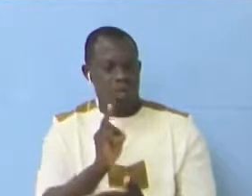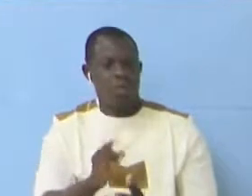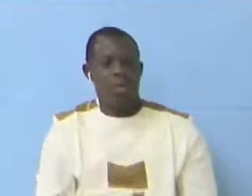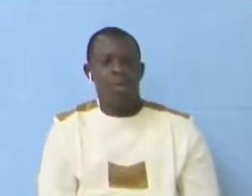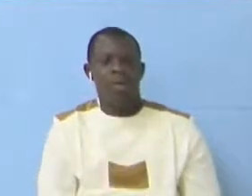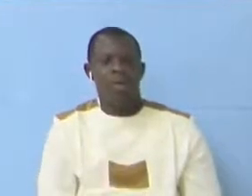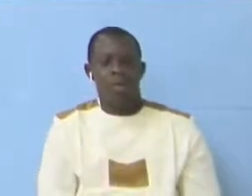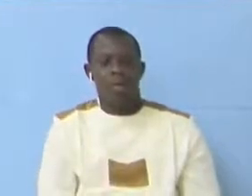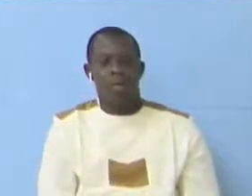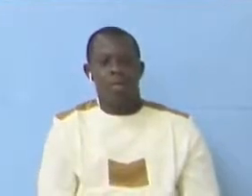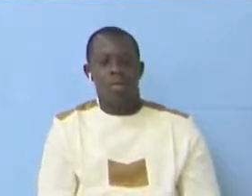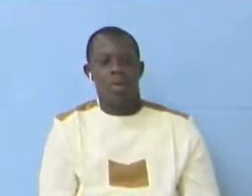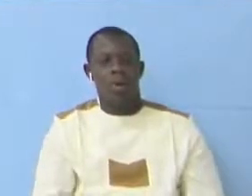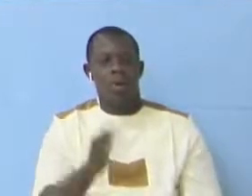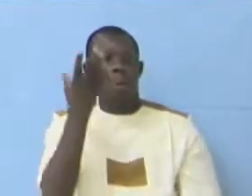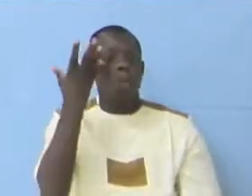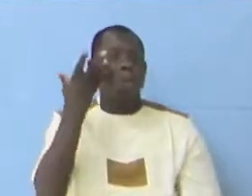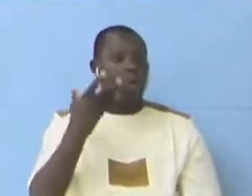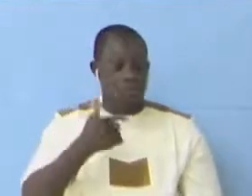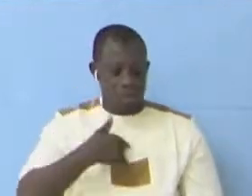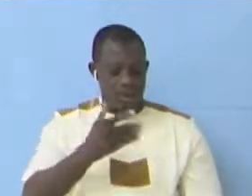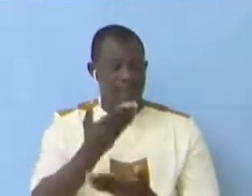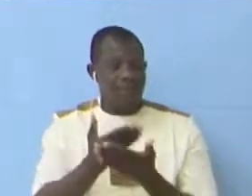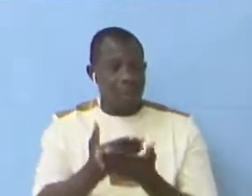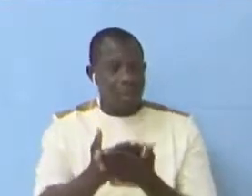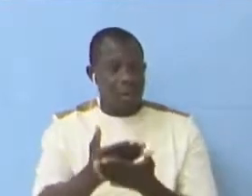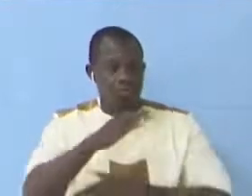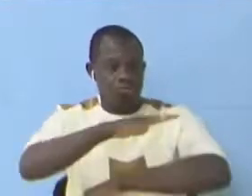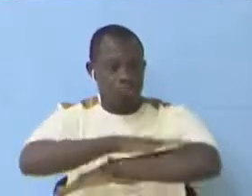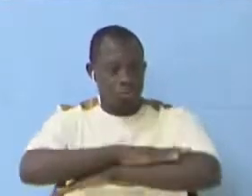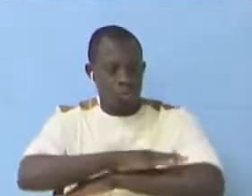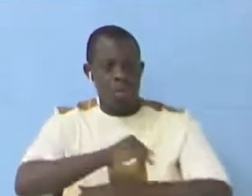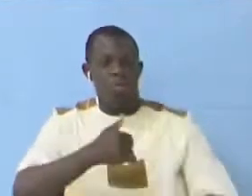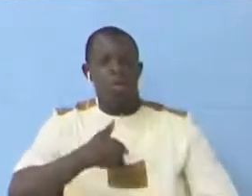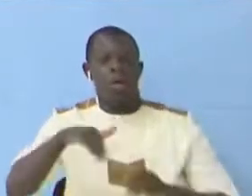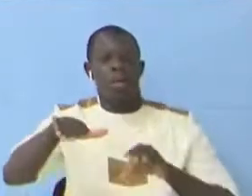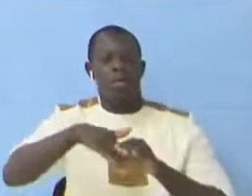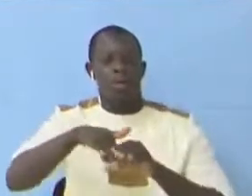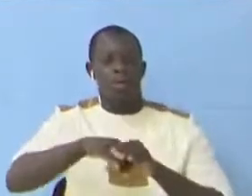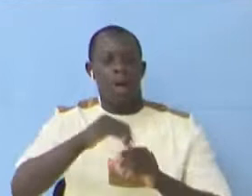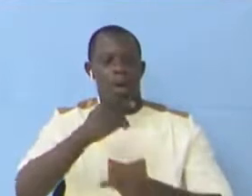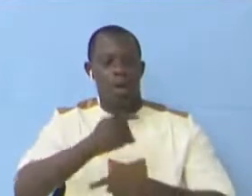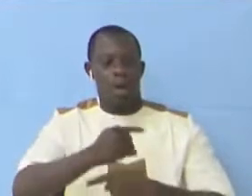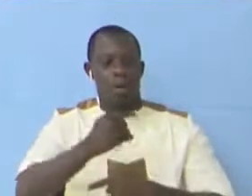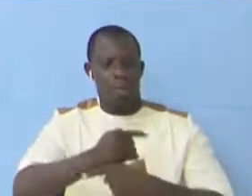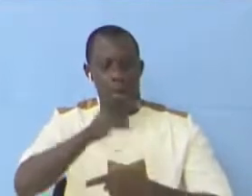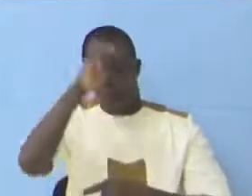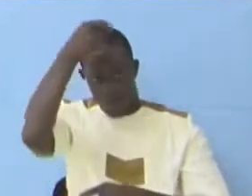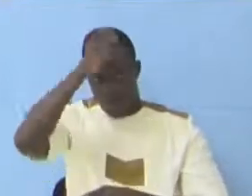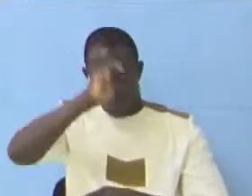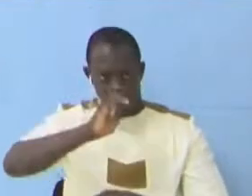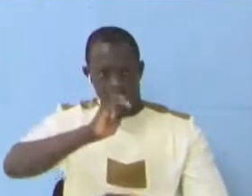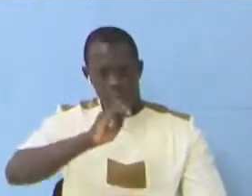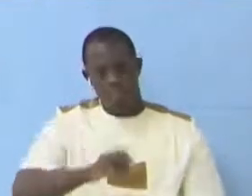Immediately I finished school, I joined the police force. Gambia Police School, police.